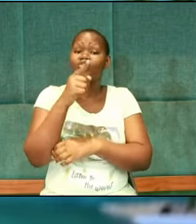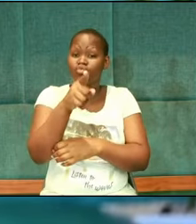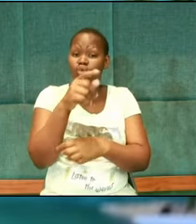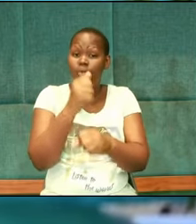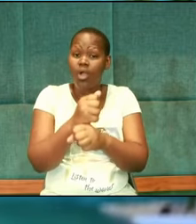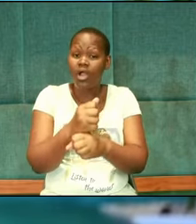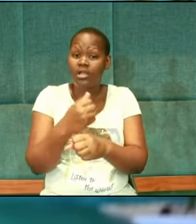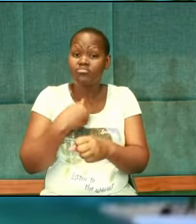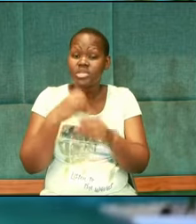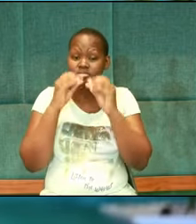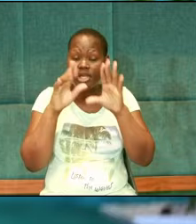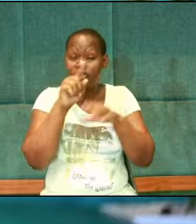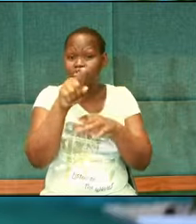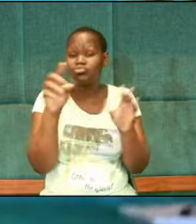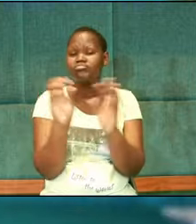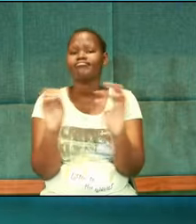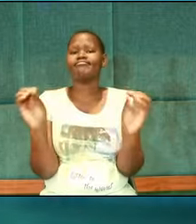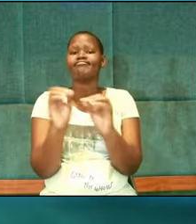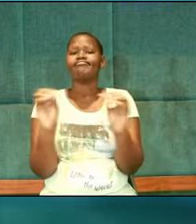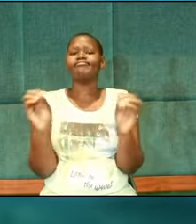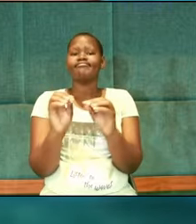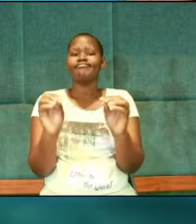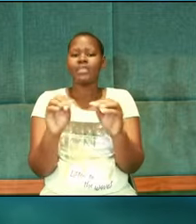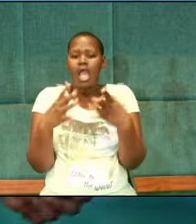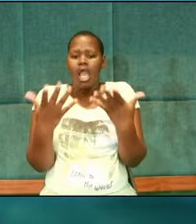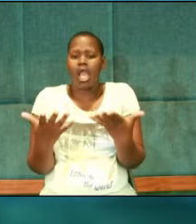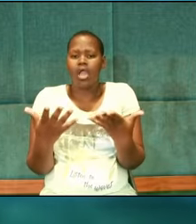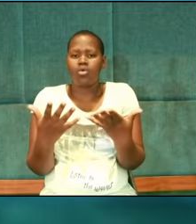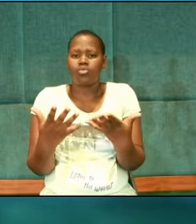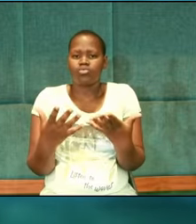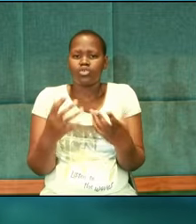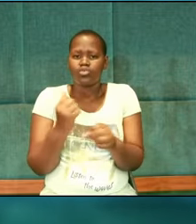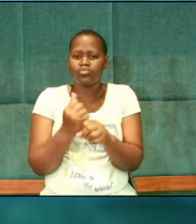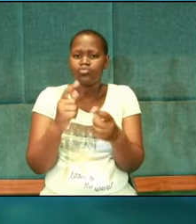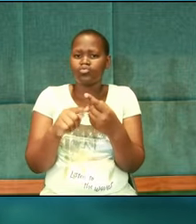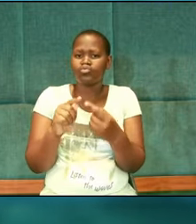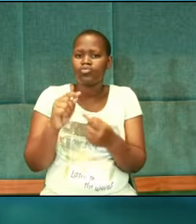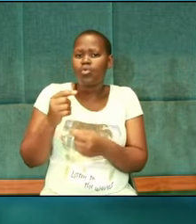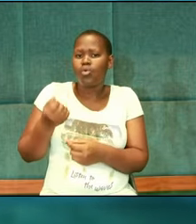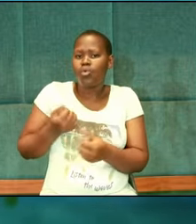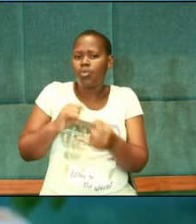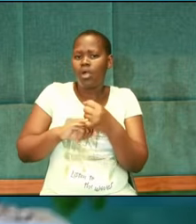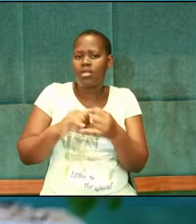you. The way you treat your wife, I will not bless you.